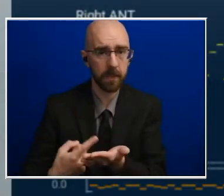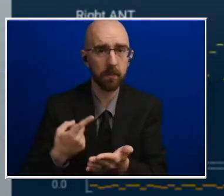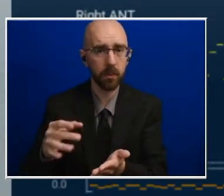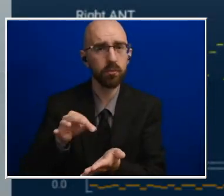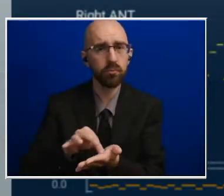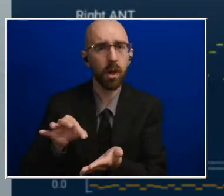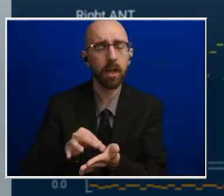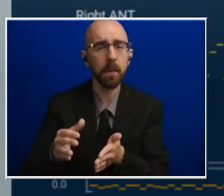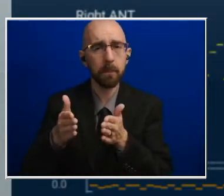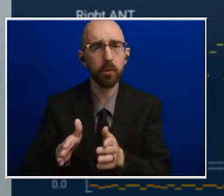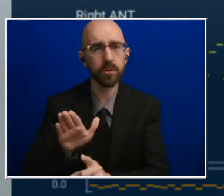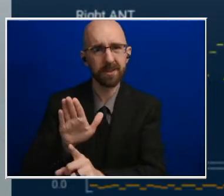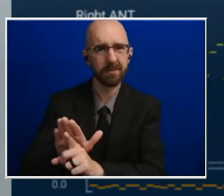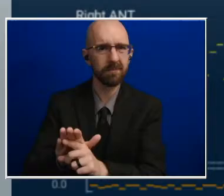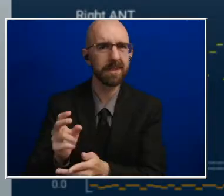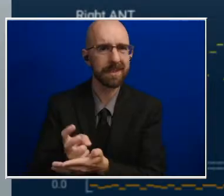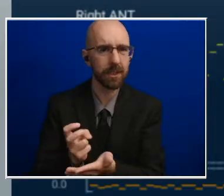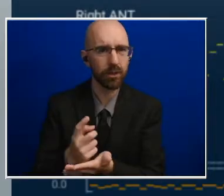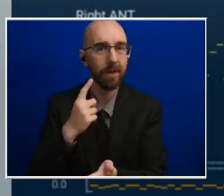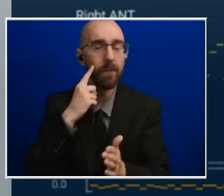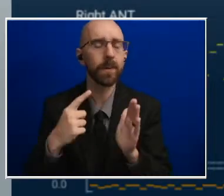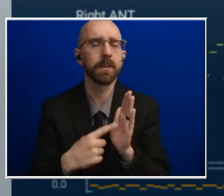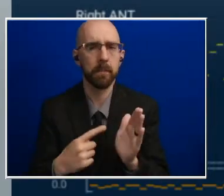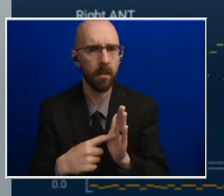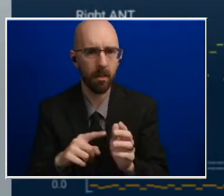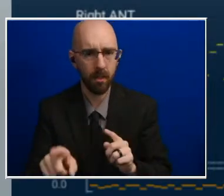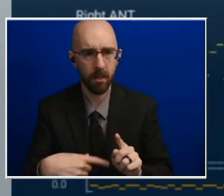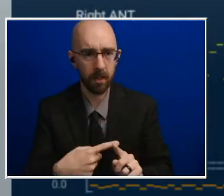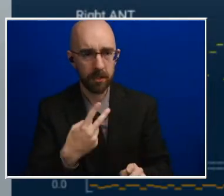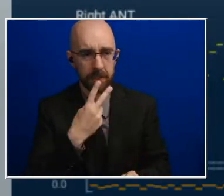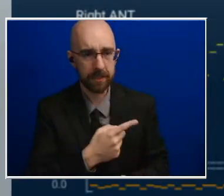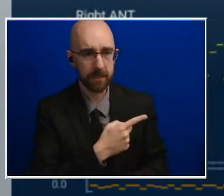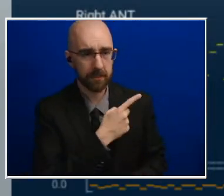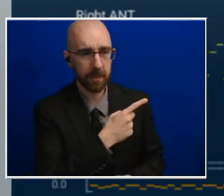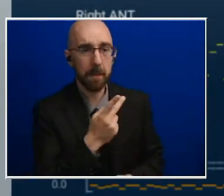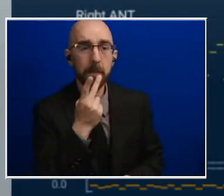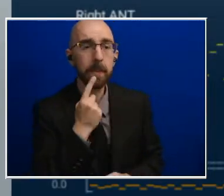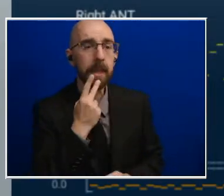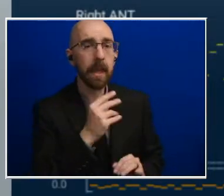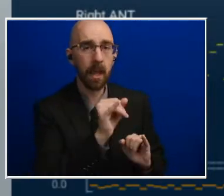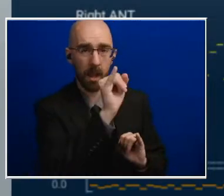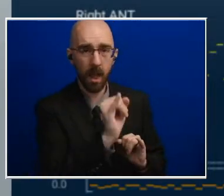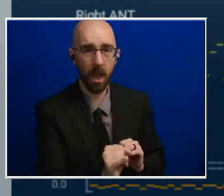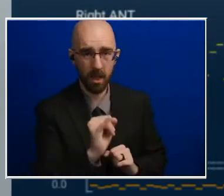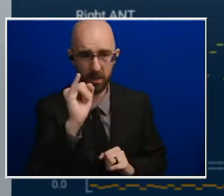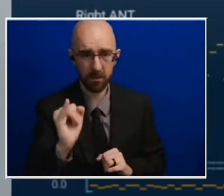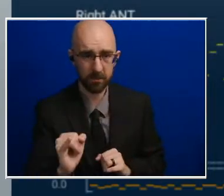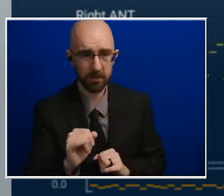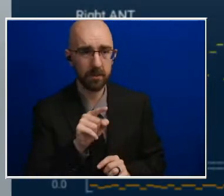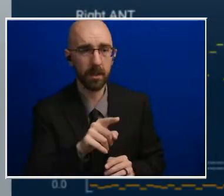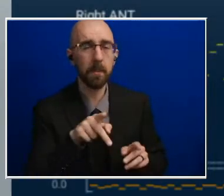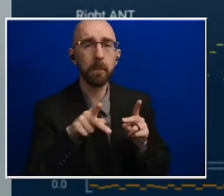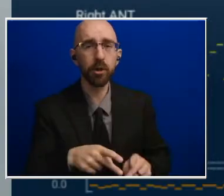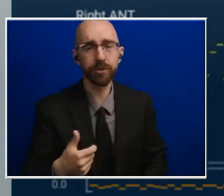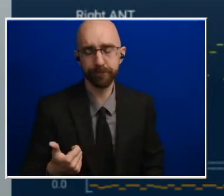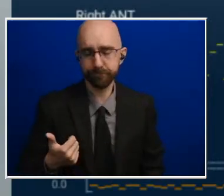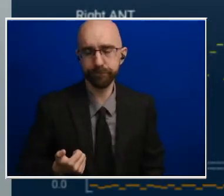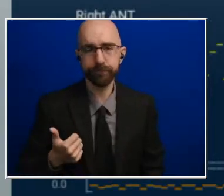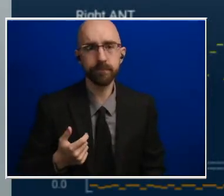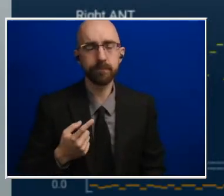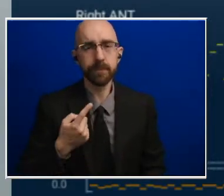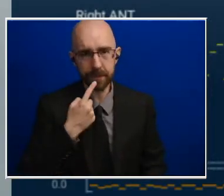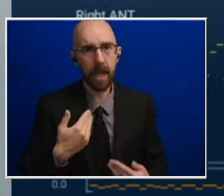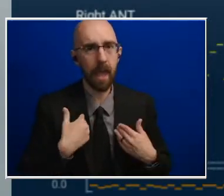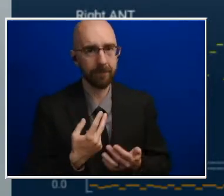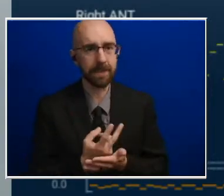seizures. So for example, so where you see those like pink lines, that's where the person pressed the button and said they had a seizure, and you can